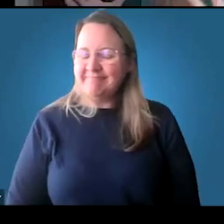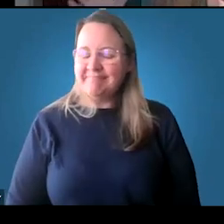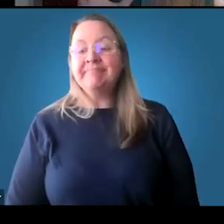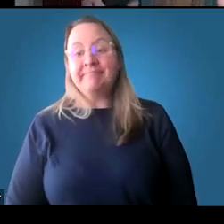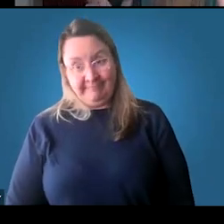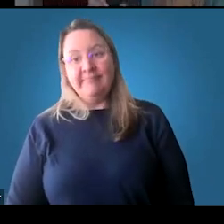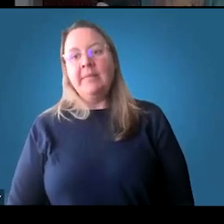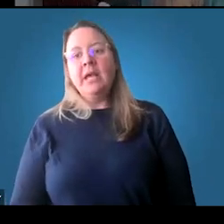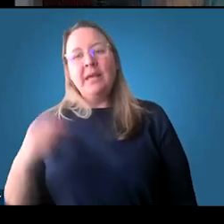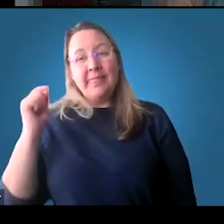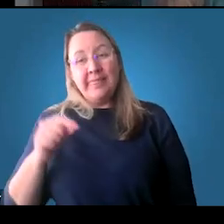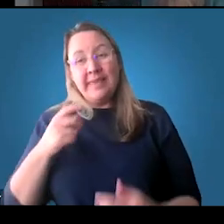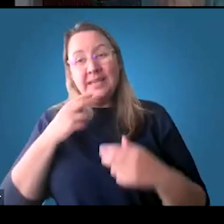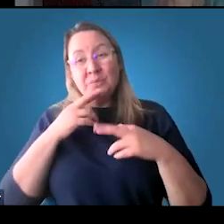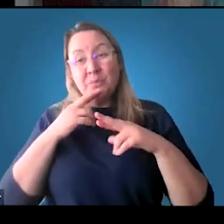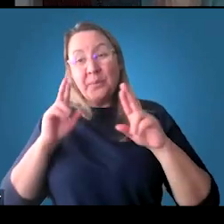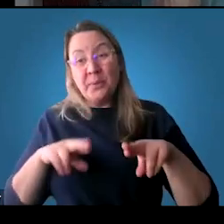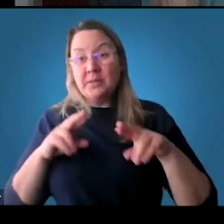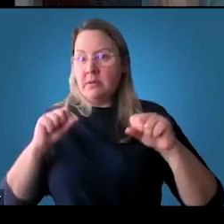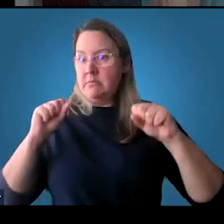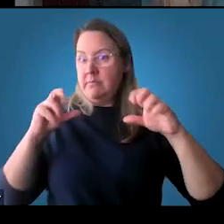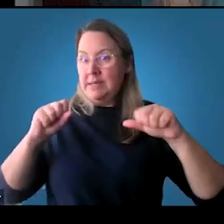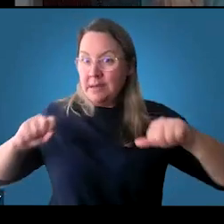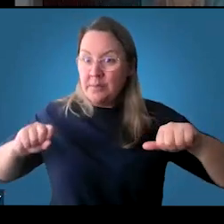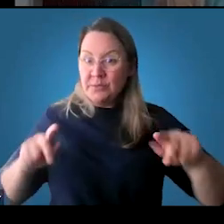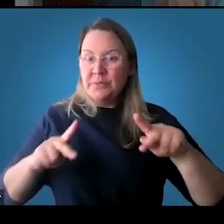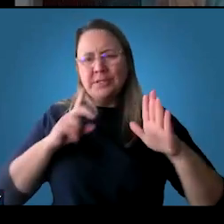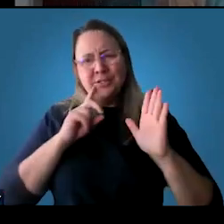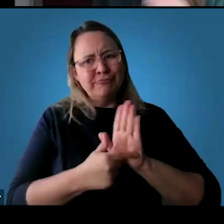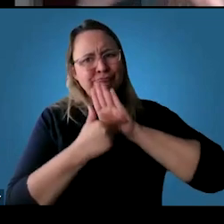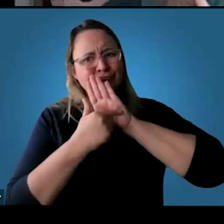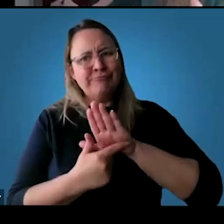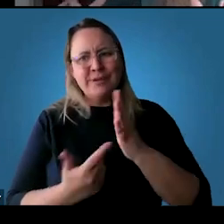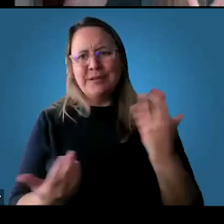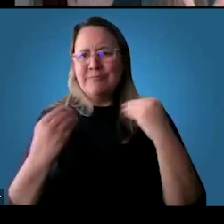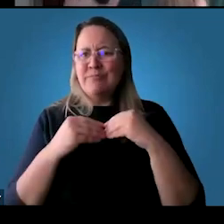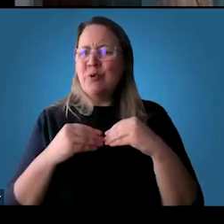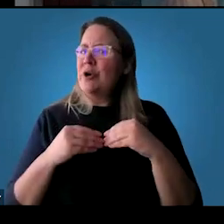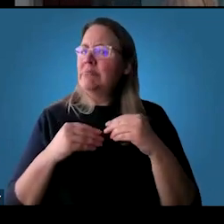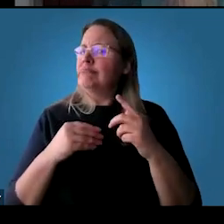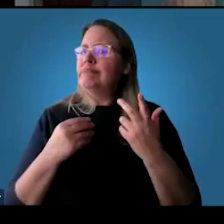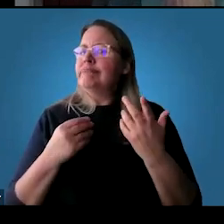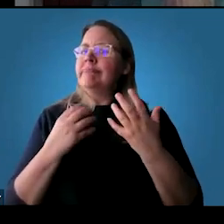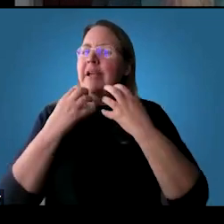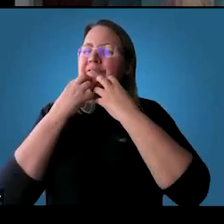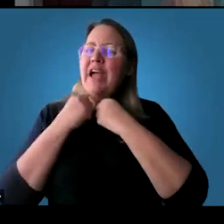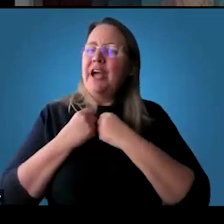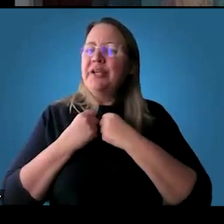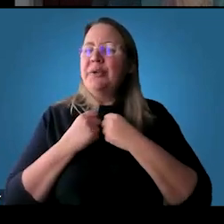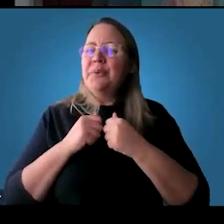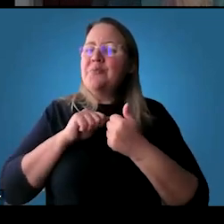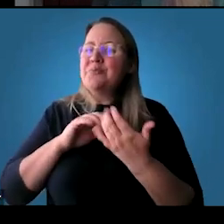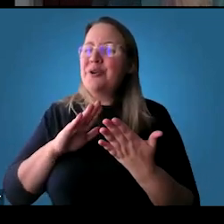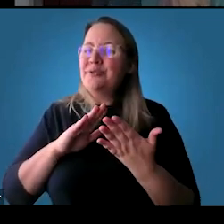I would say that these reports are an amazing opportunity to showcase this more expansive, values-driven approach that